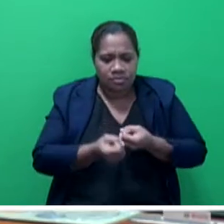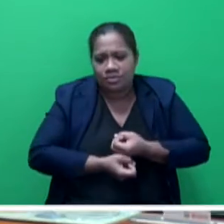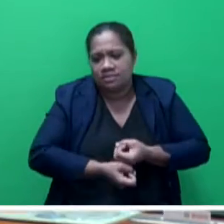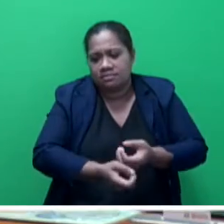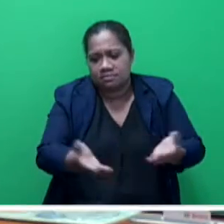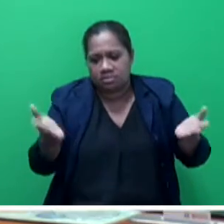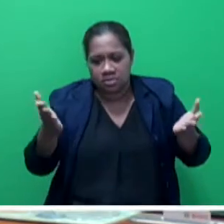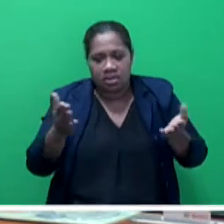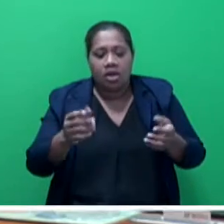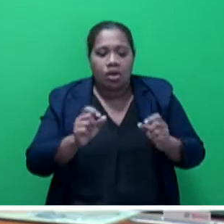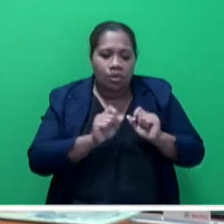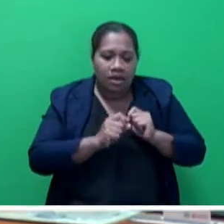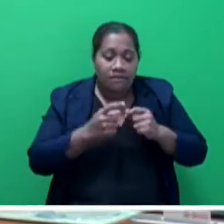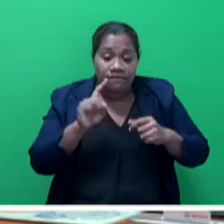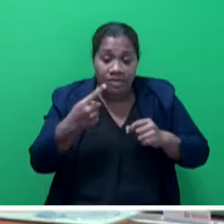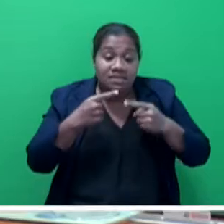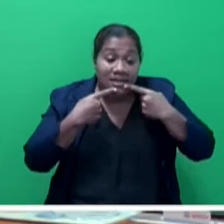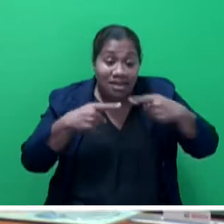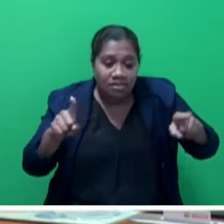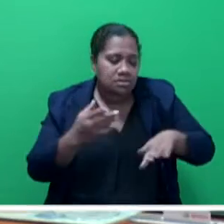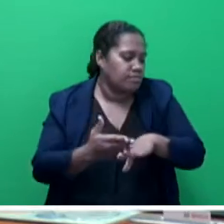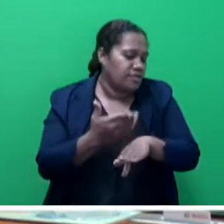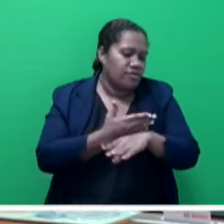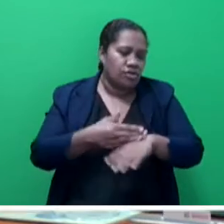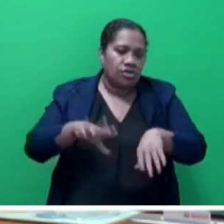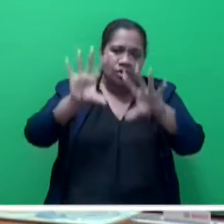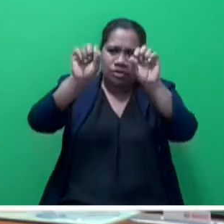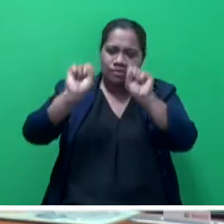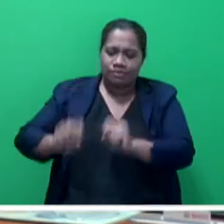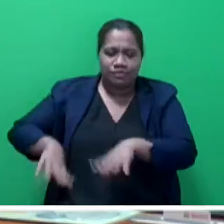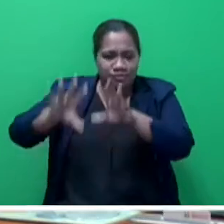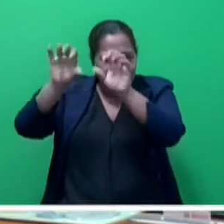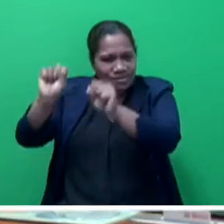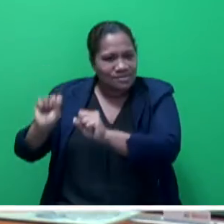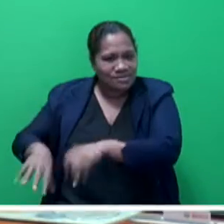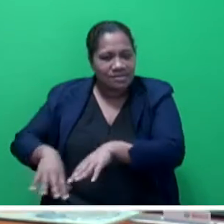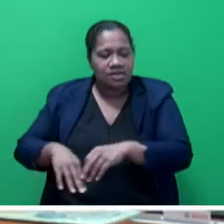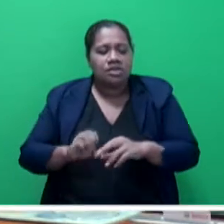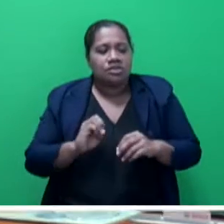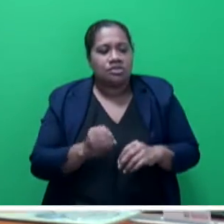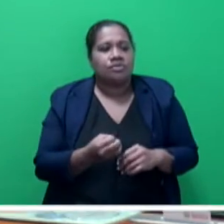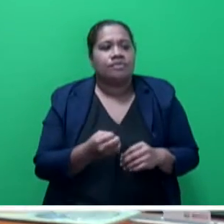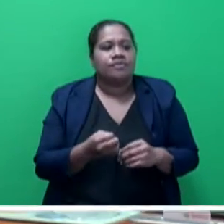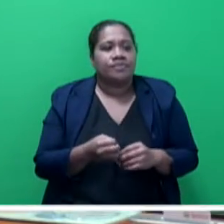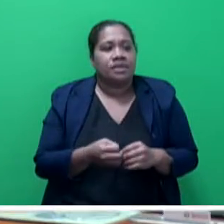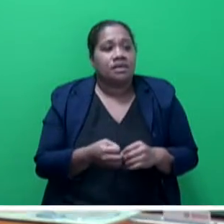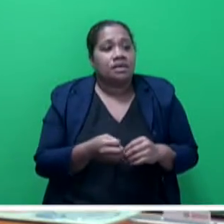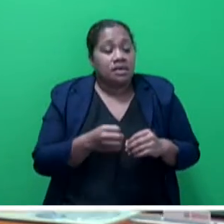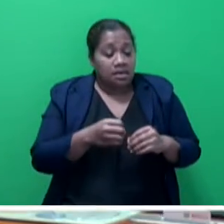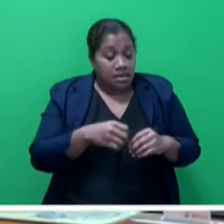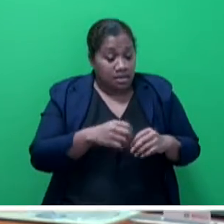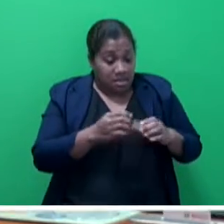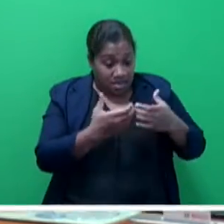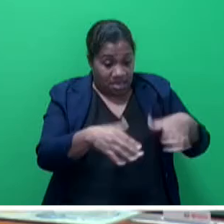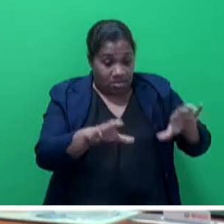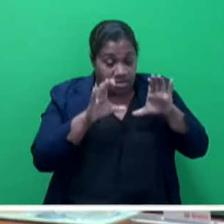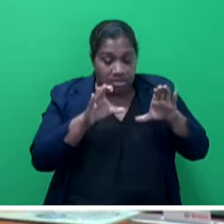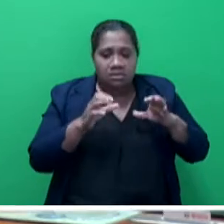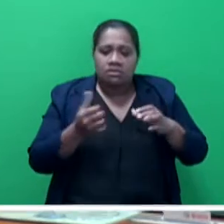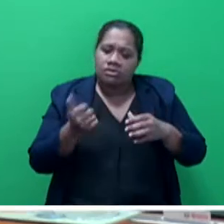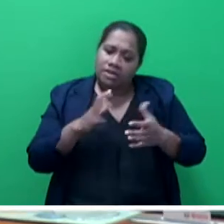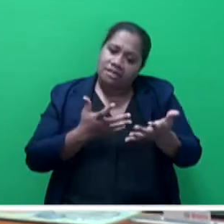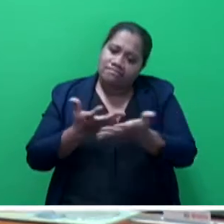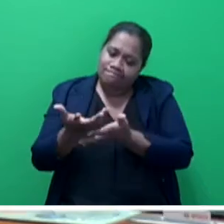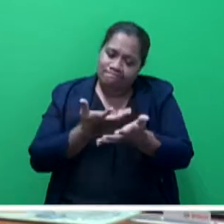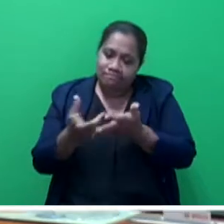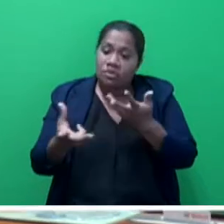were dismantled. The councils have been engaging with the market vendors for quite some time to willingly